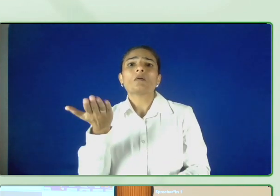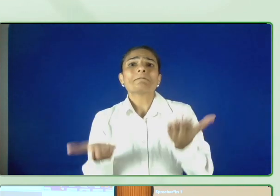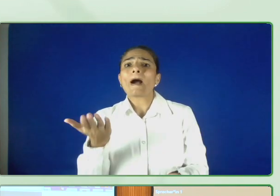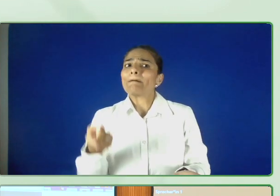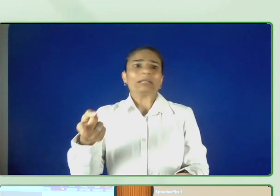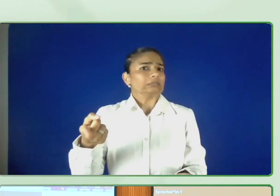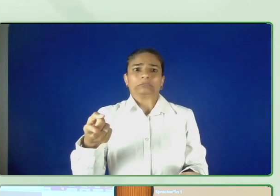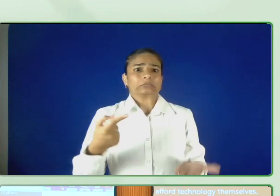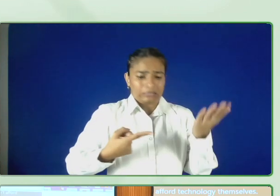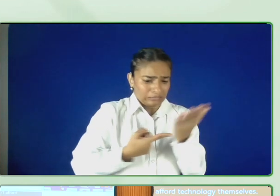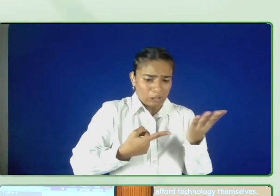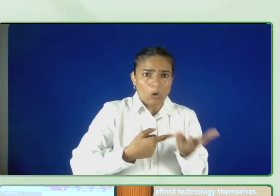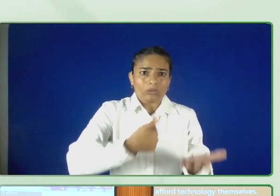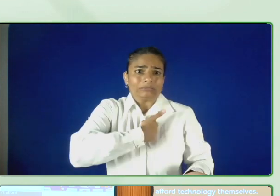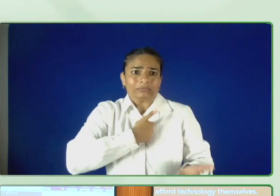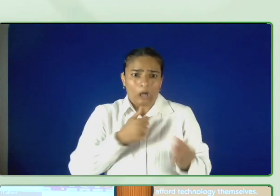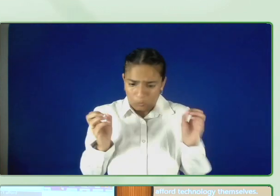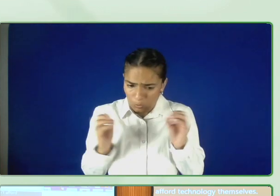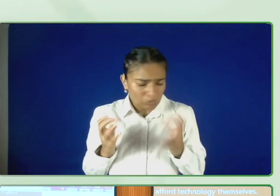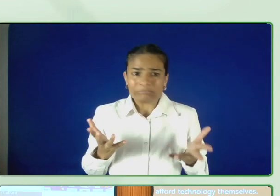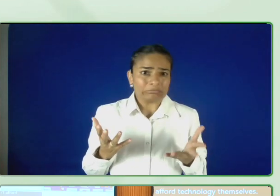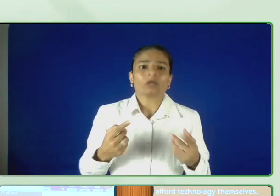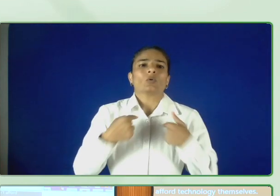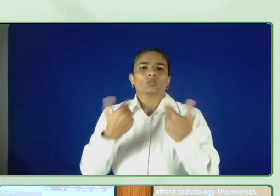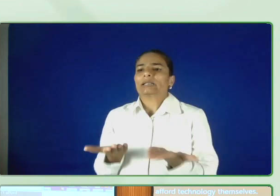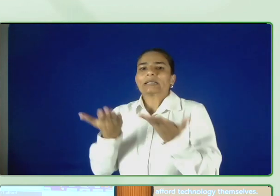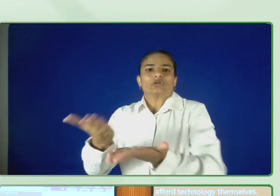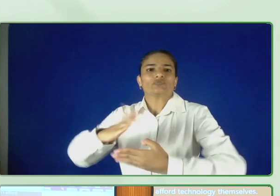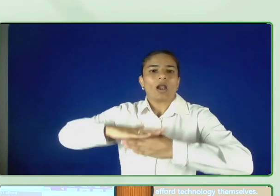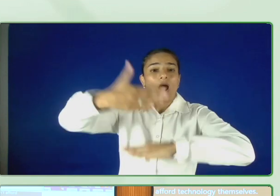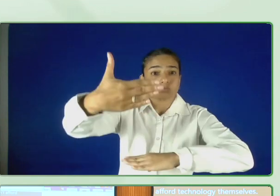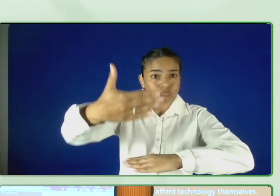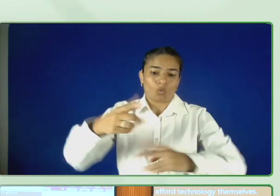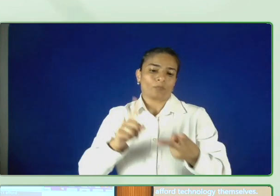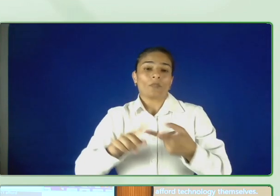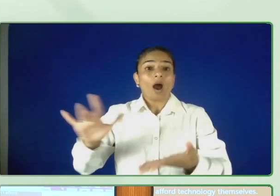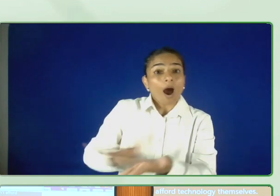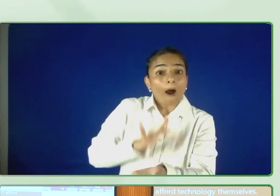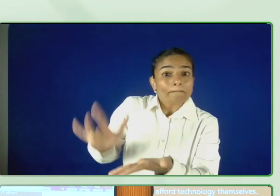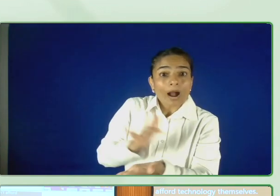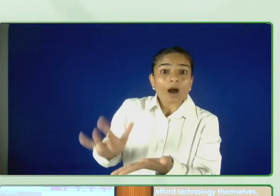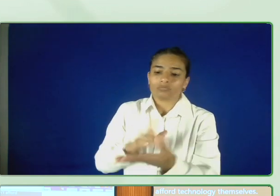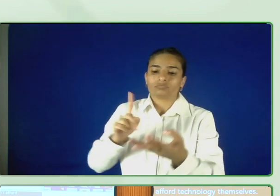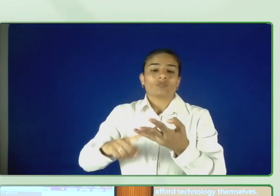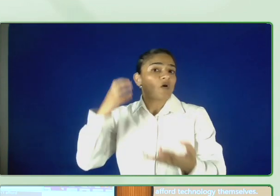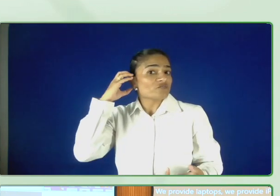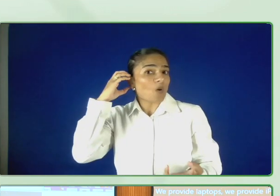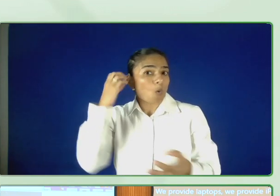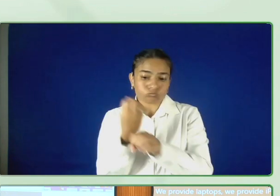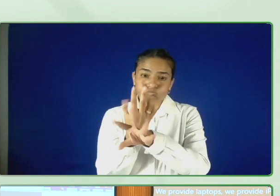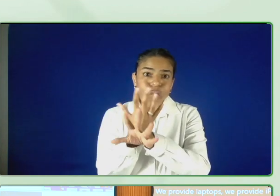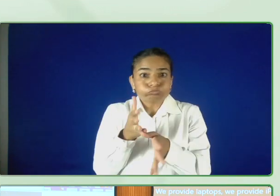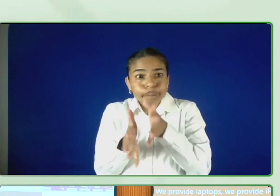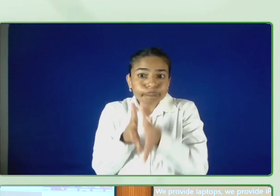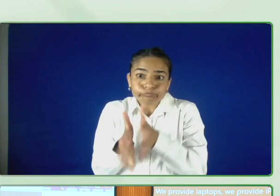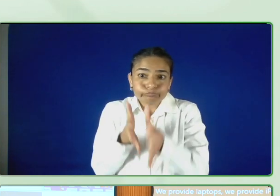provide laptops, we provide iPads, and video phones. Our office, the staff